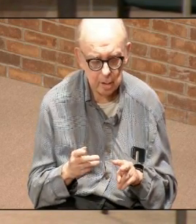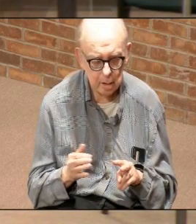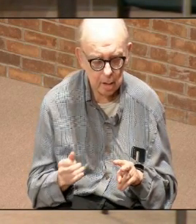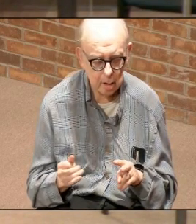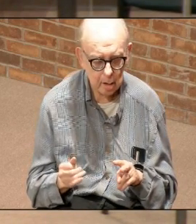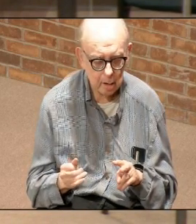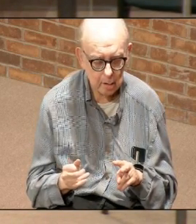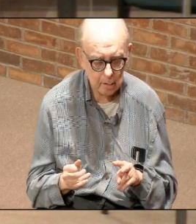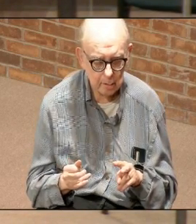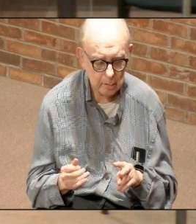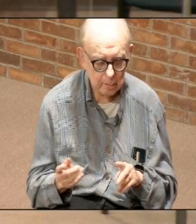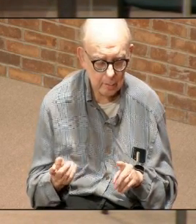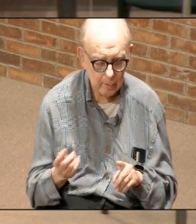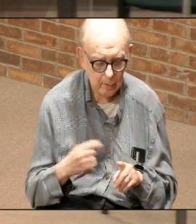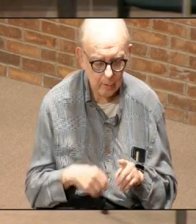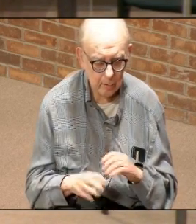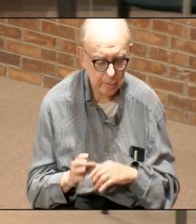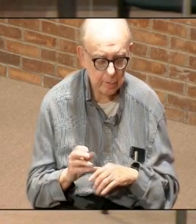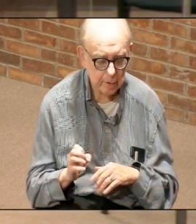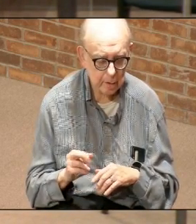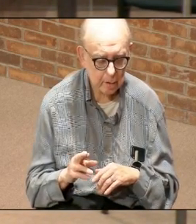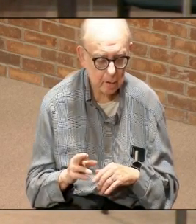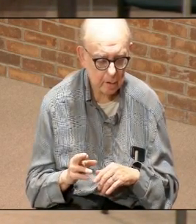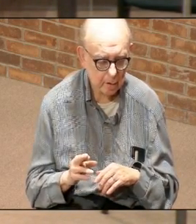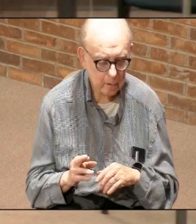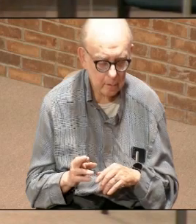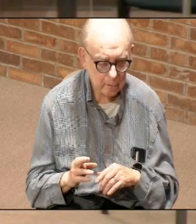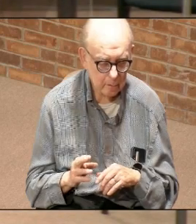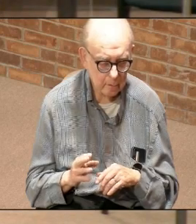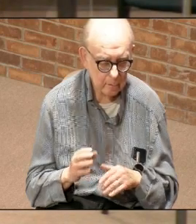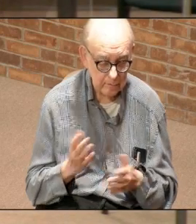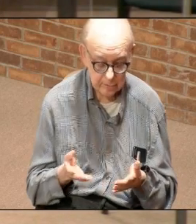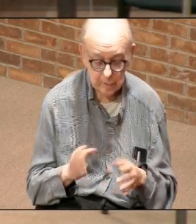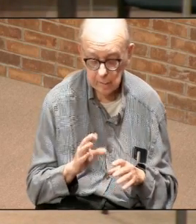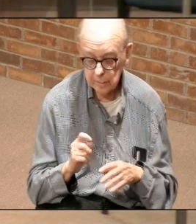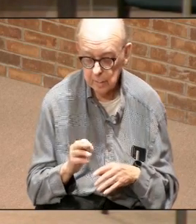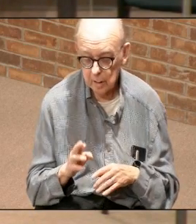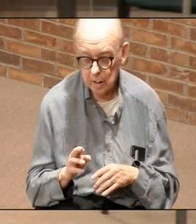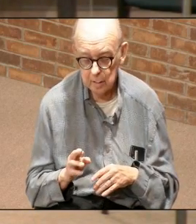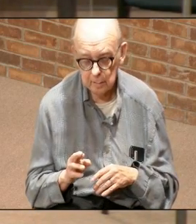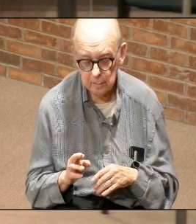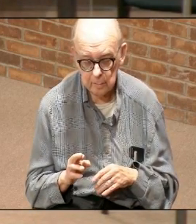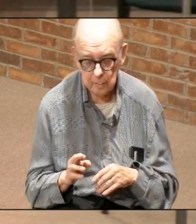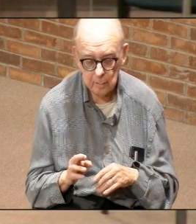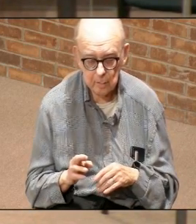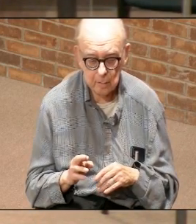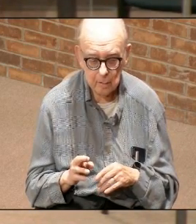as she's coming in the car, and she's there, and